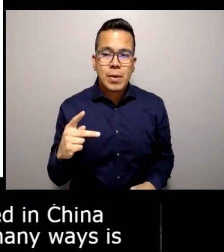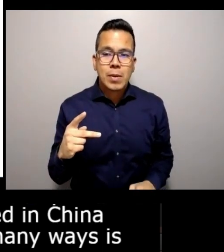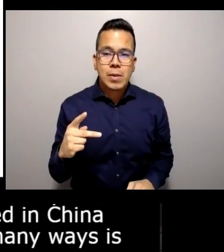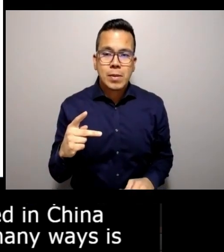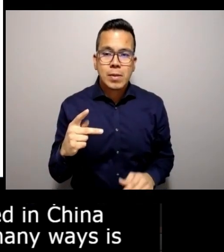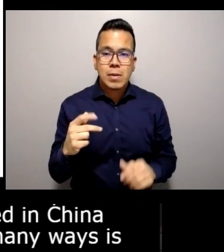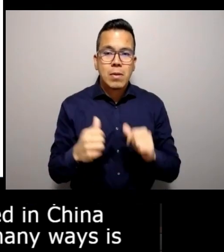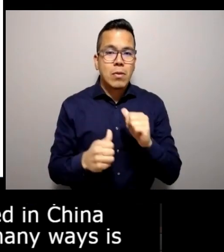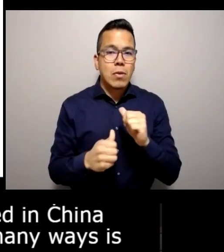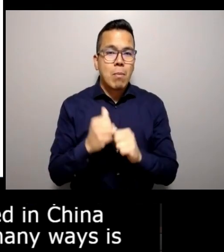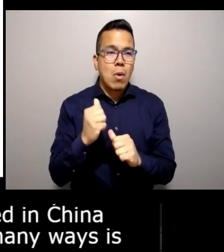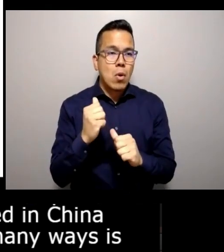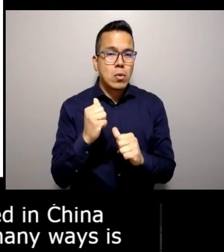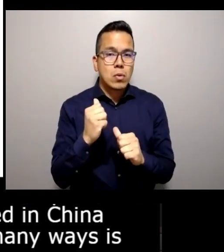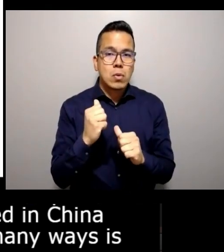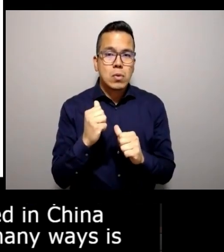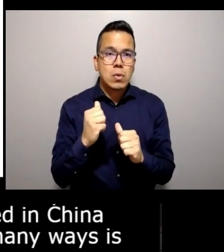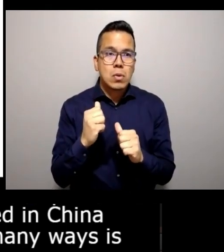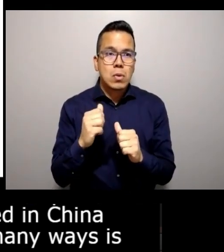quickly growing.